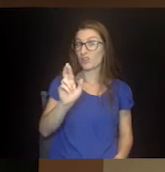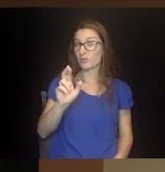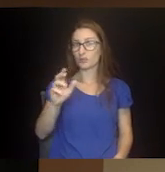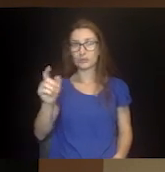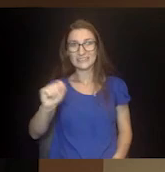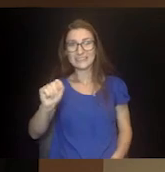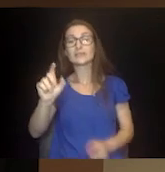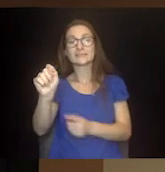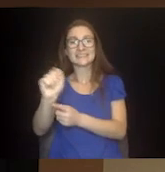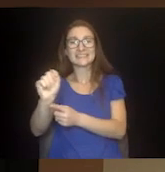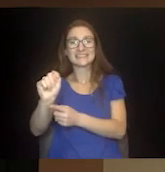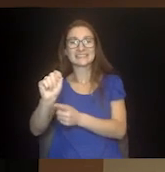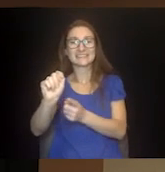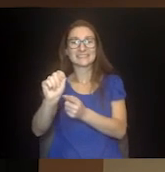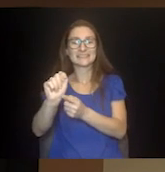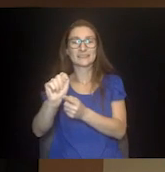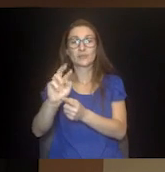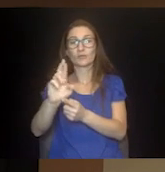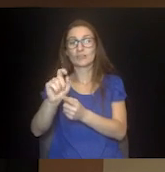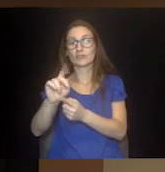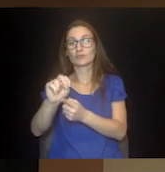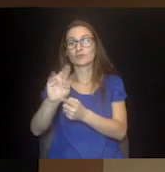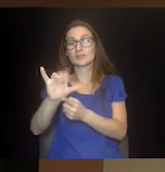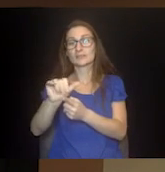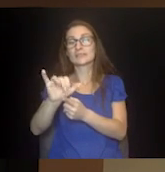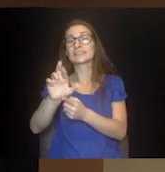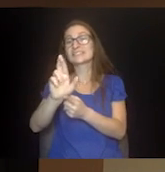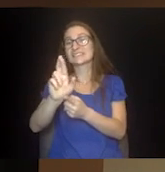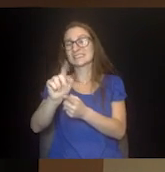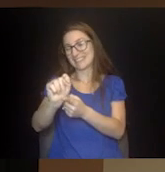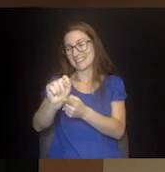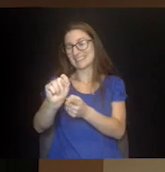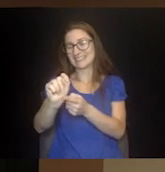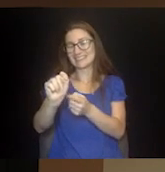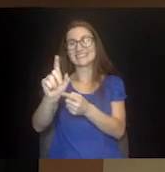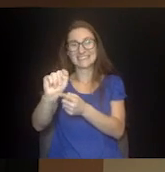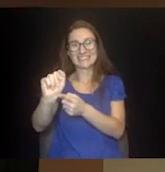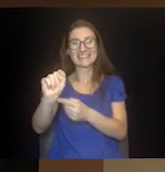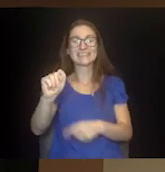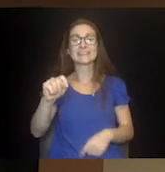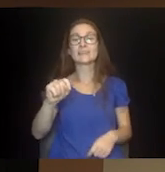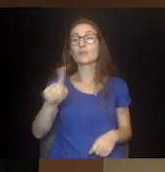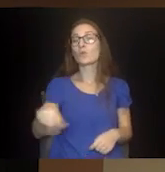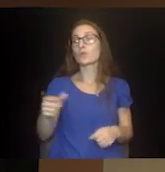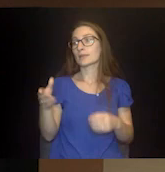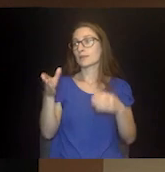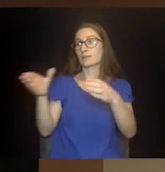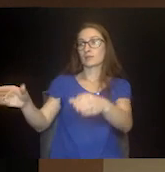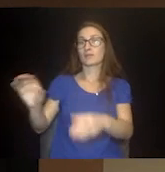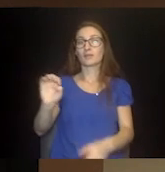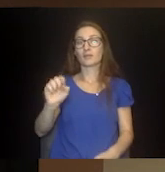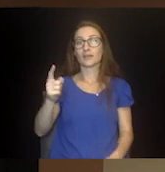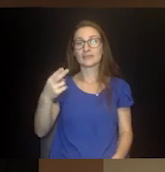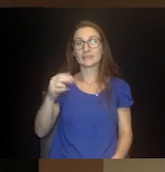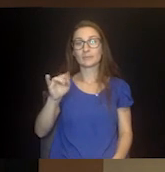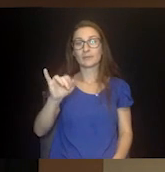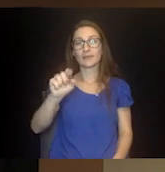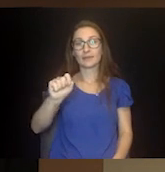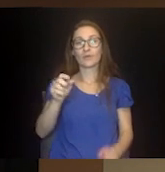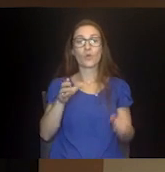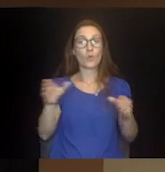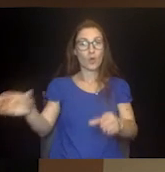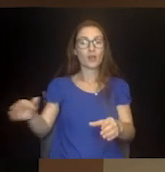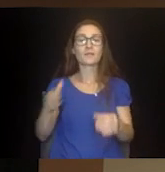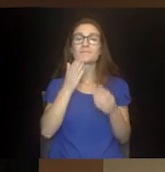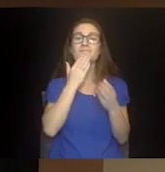T? T. Well, Regency T. So you'll probably find us there. So. Yeah, only in the exhibit hall. But